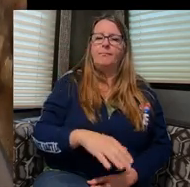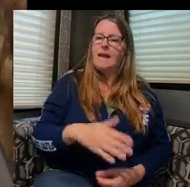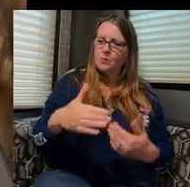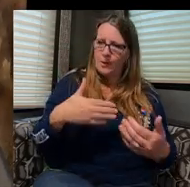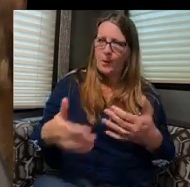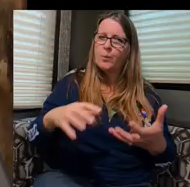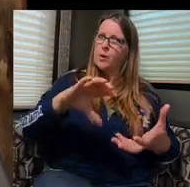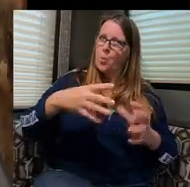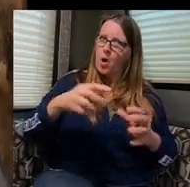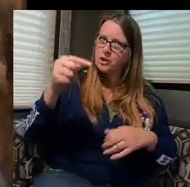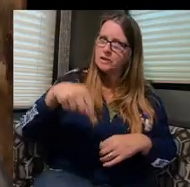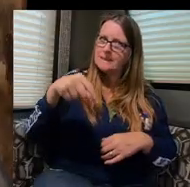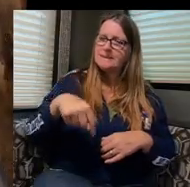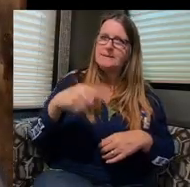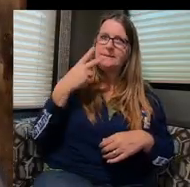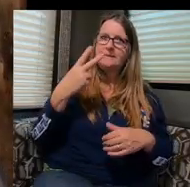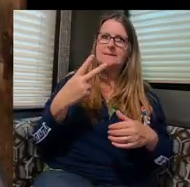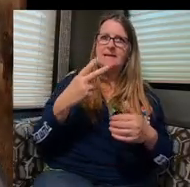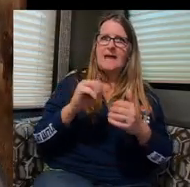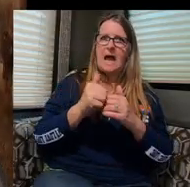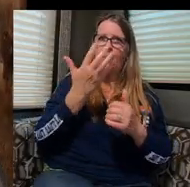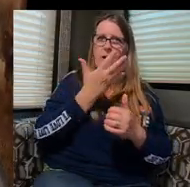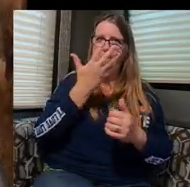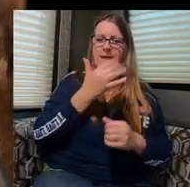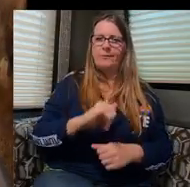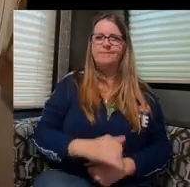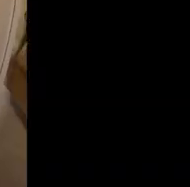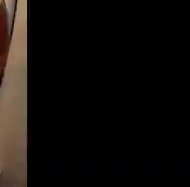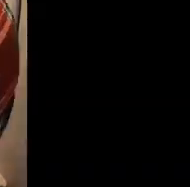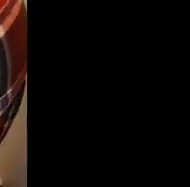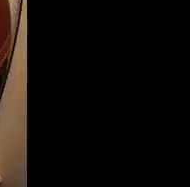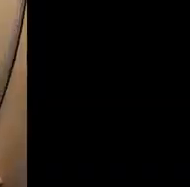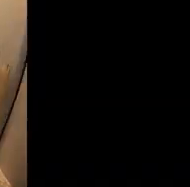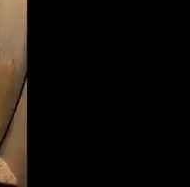anyways, we're gonna wash this and see how it comes out.